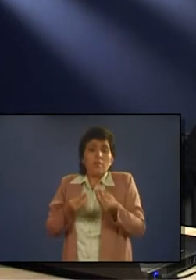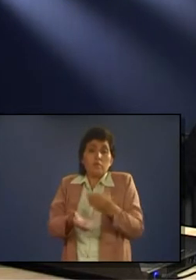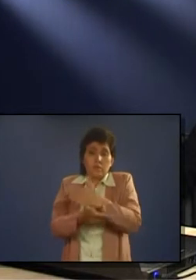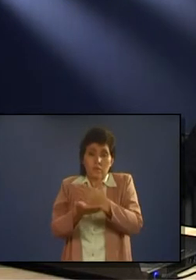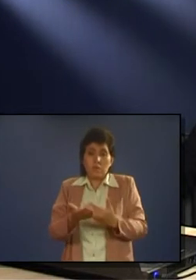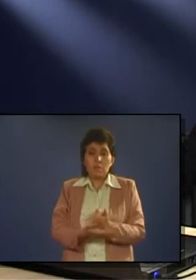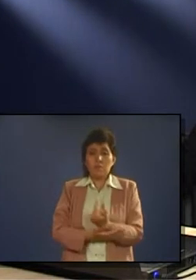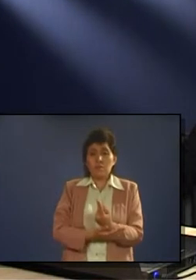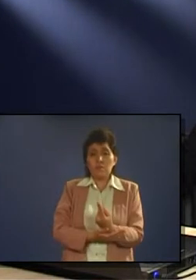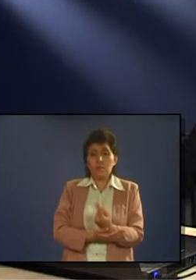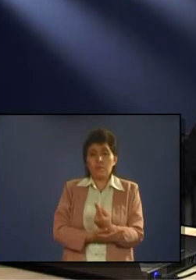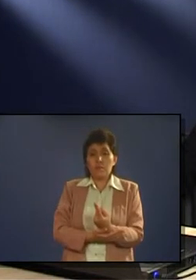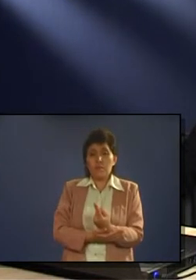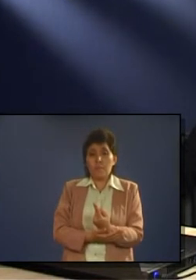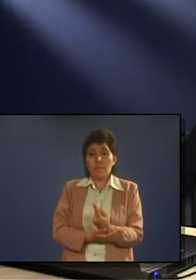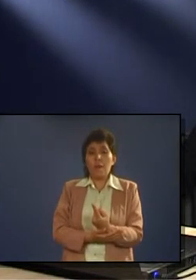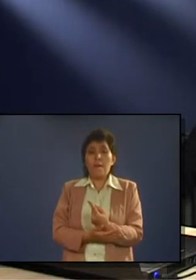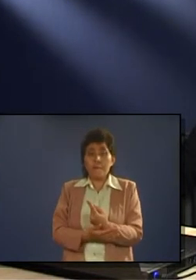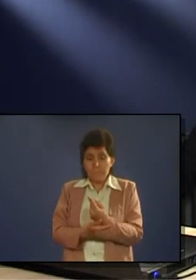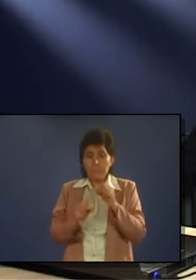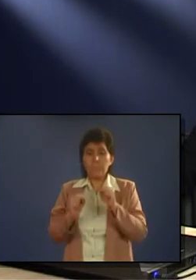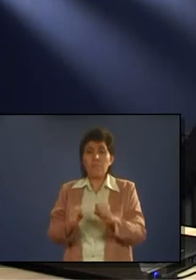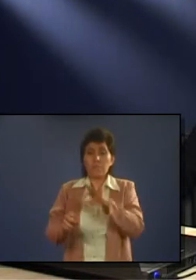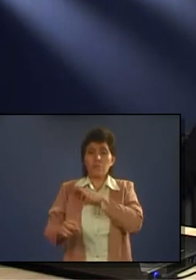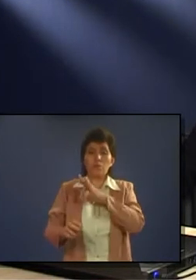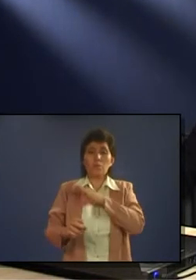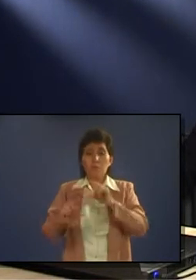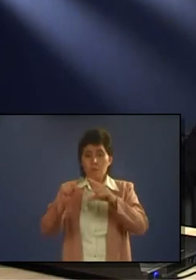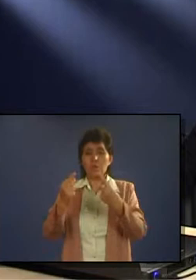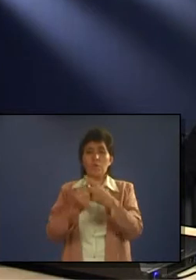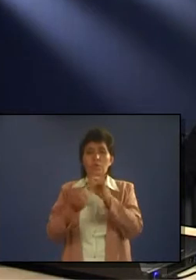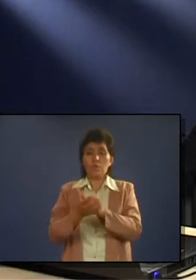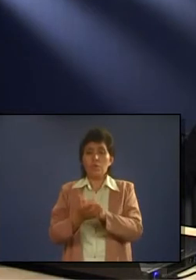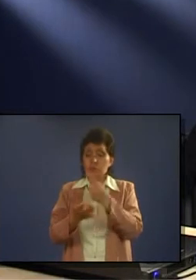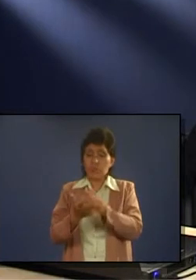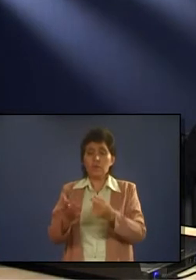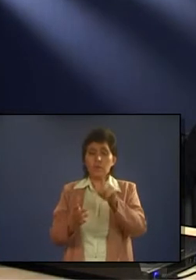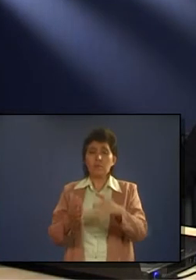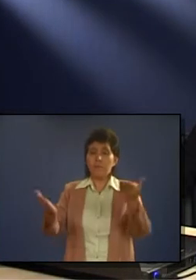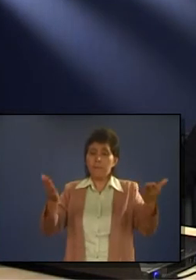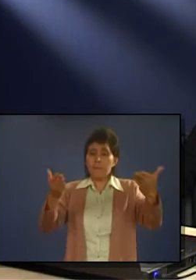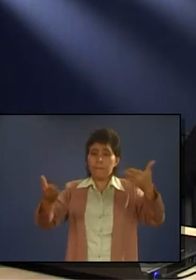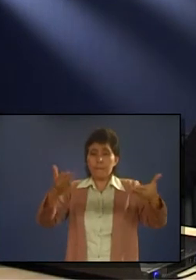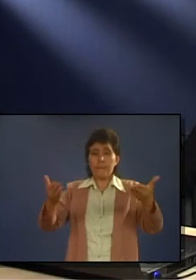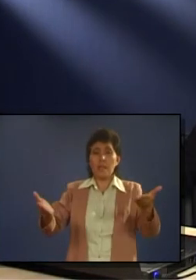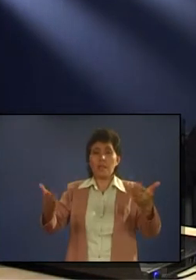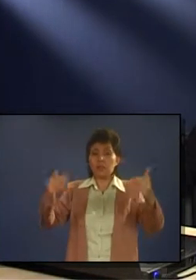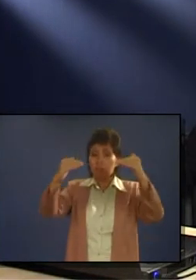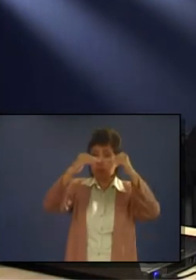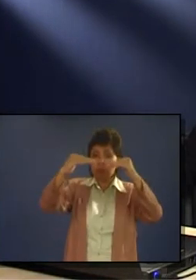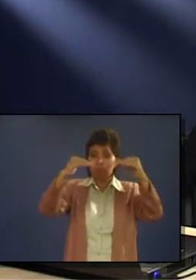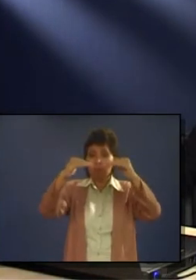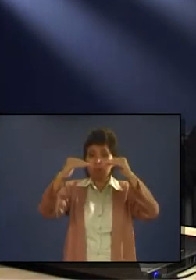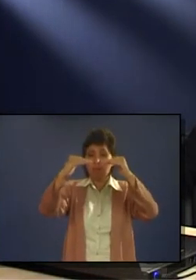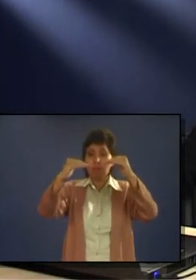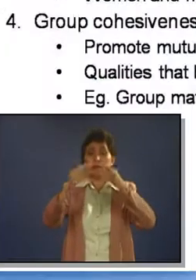be someone prominent in the group, okay? That's what it should be, a balancing between everyone. And